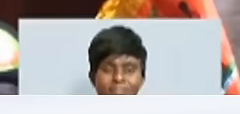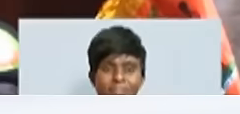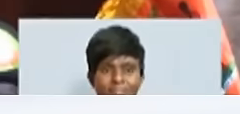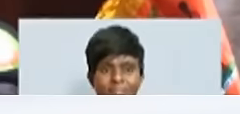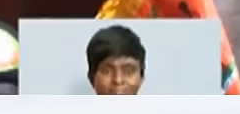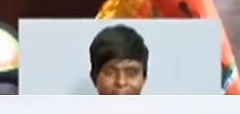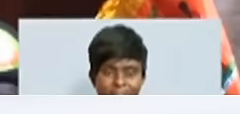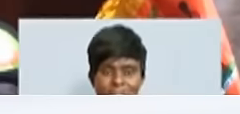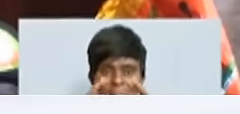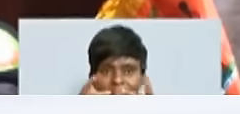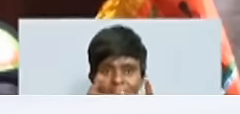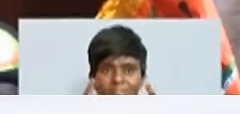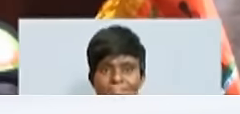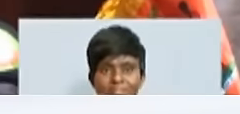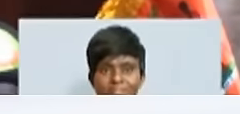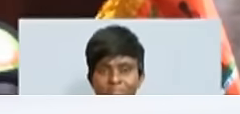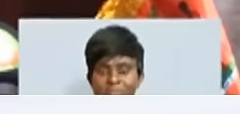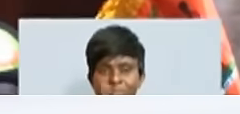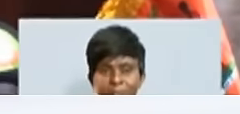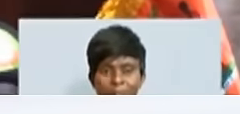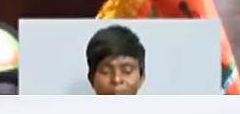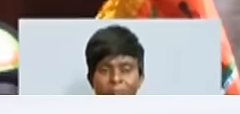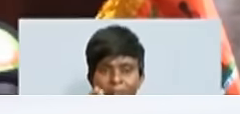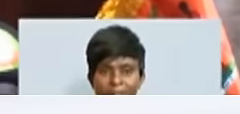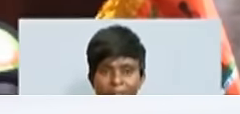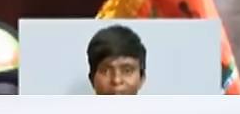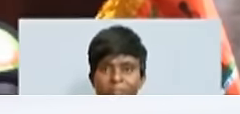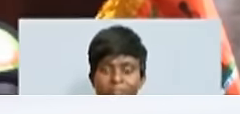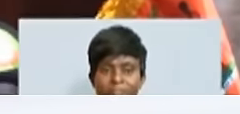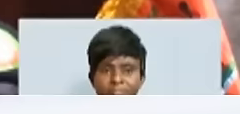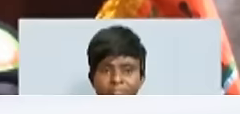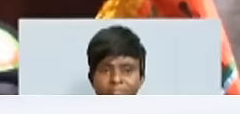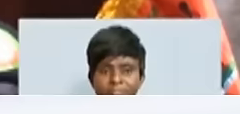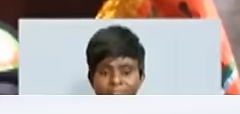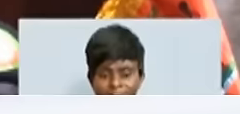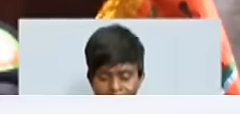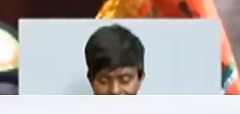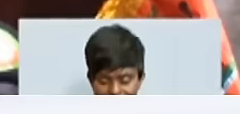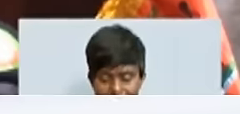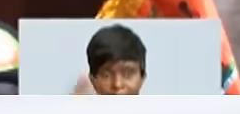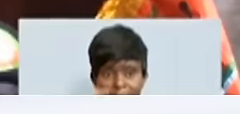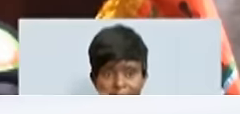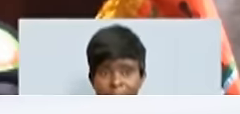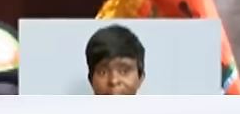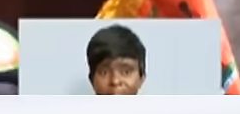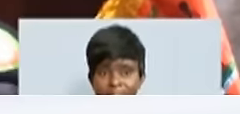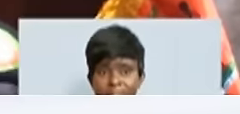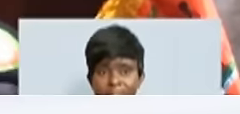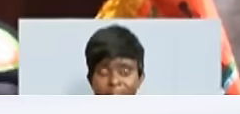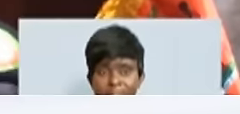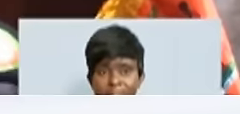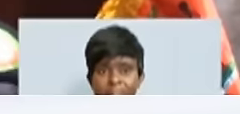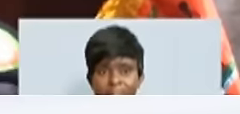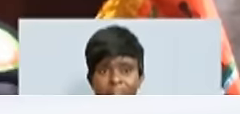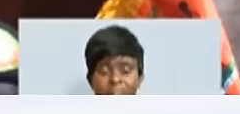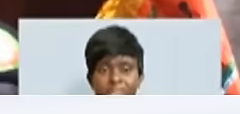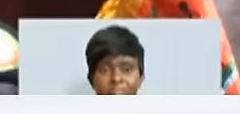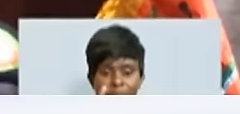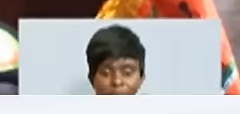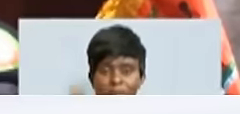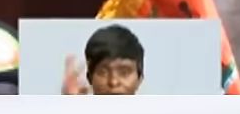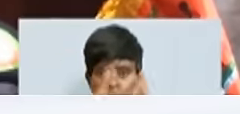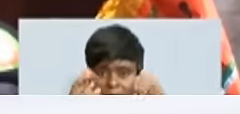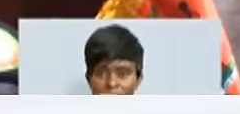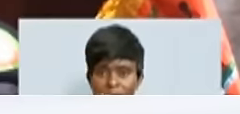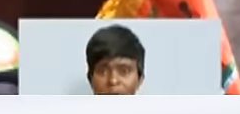Safeguarding our public assets should also extend to how we utilize them. It is disheartening to note